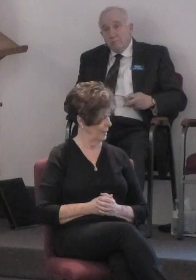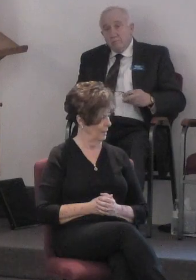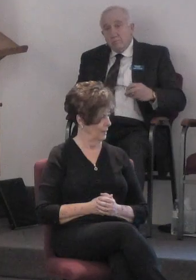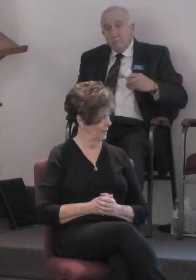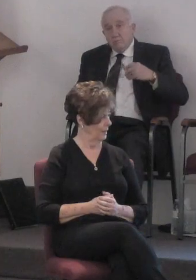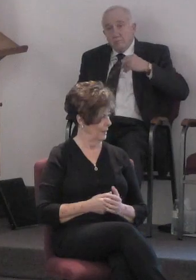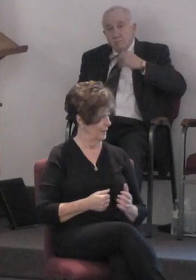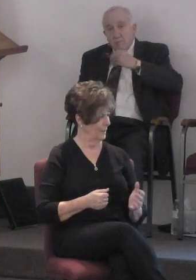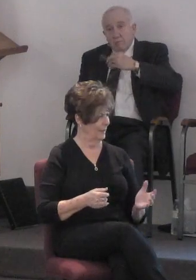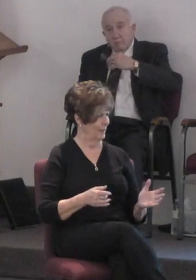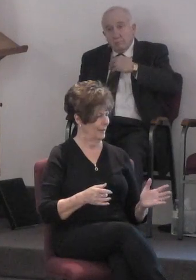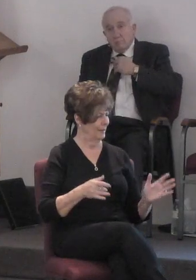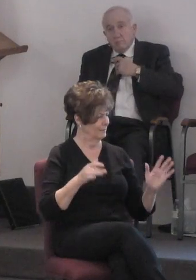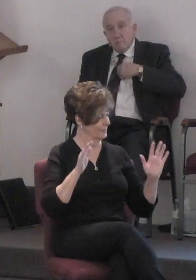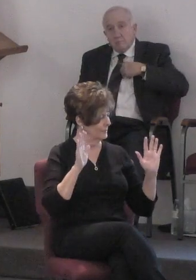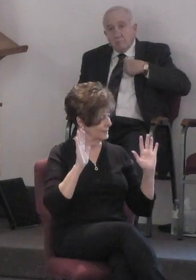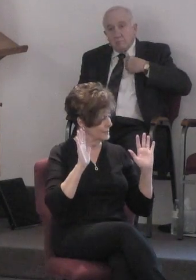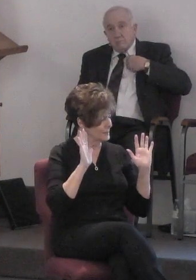doesn't say a word about it.